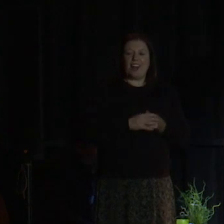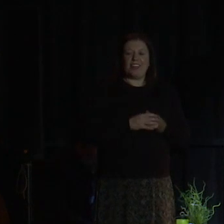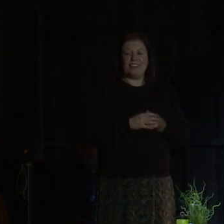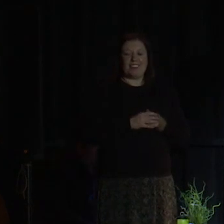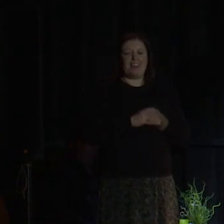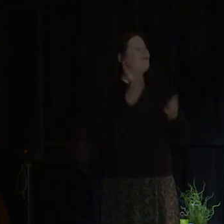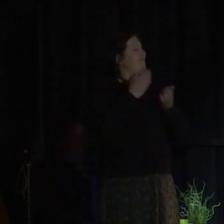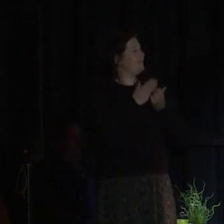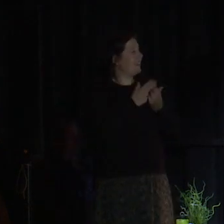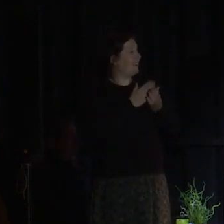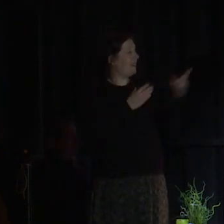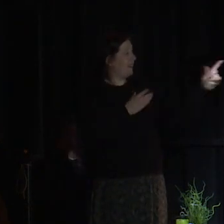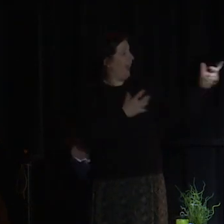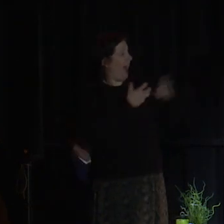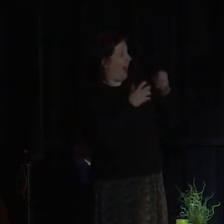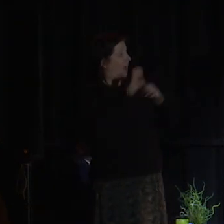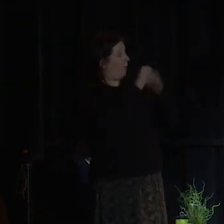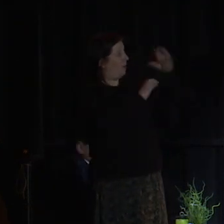thoughts of how it will fit together.